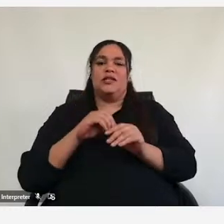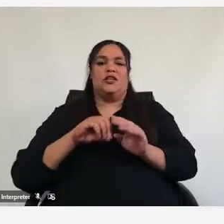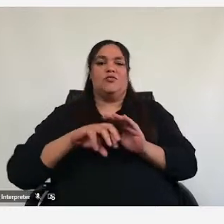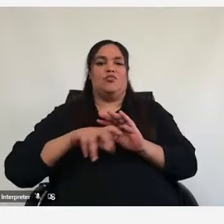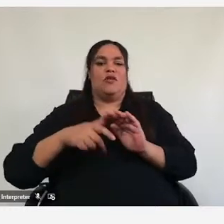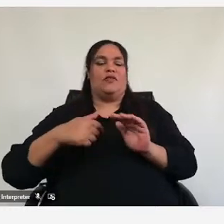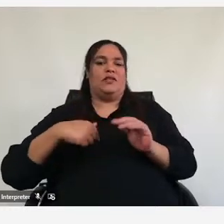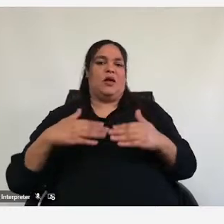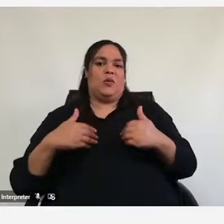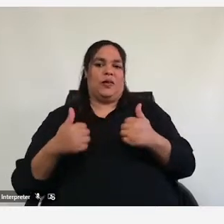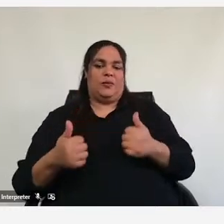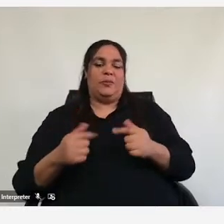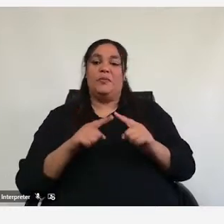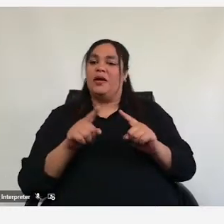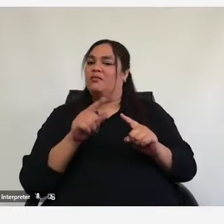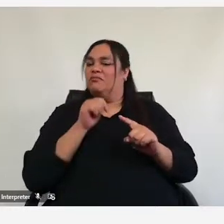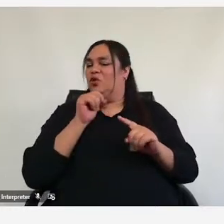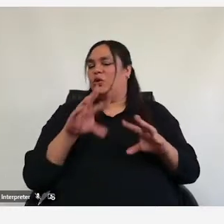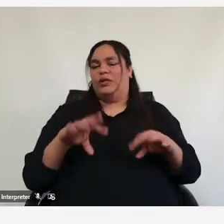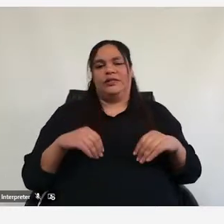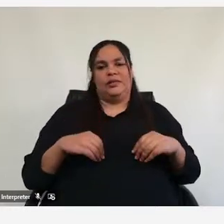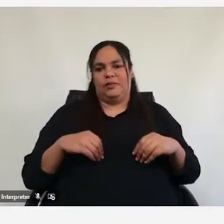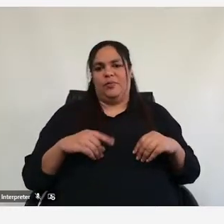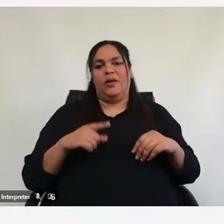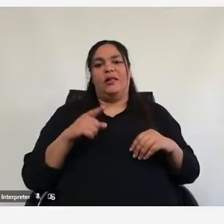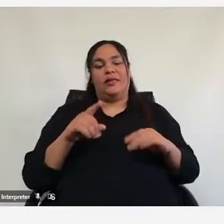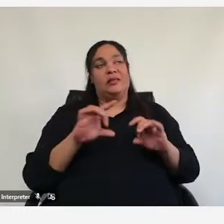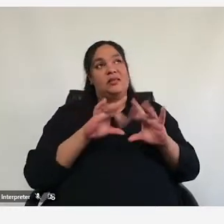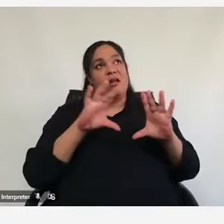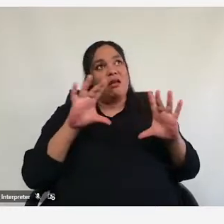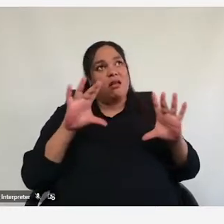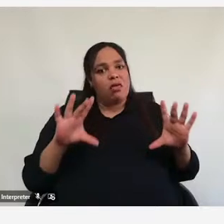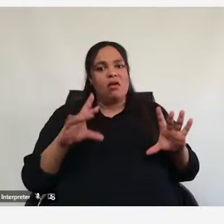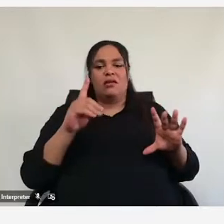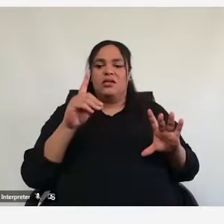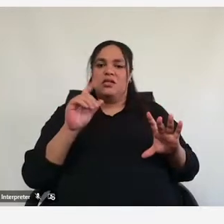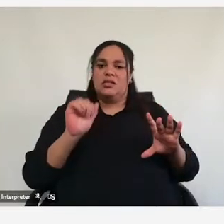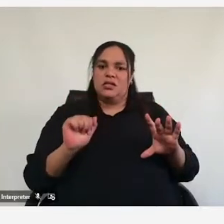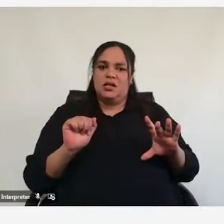well-being. This is unacceptable, and it's clear that the DA